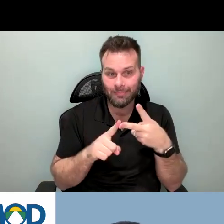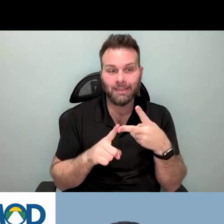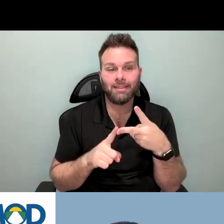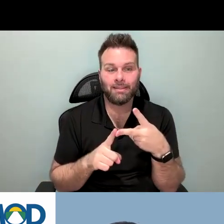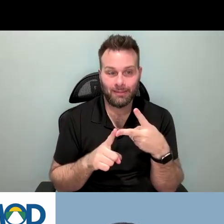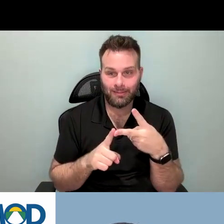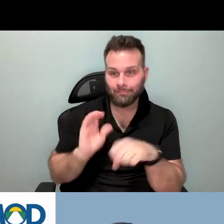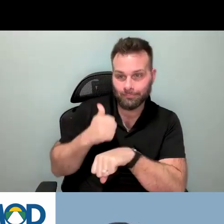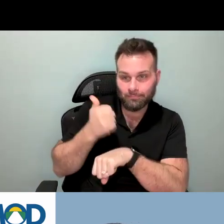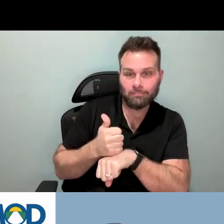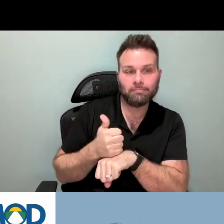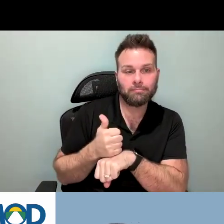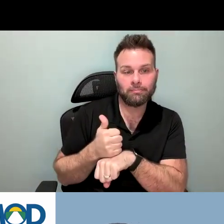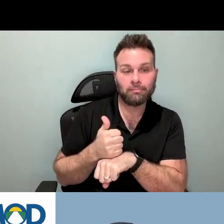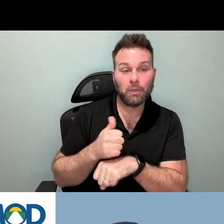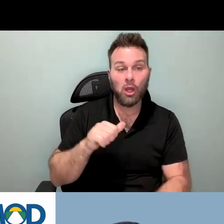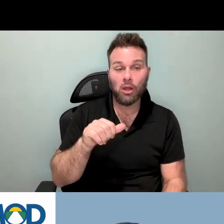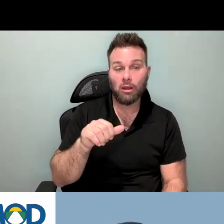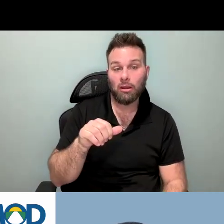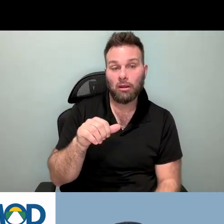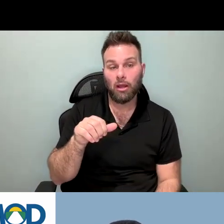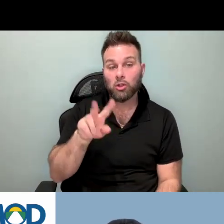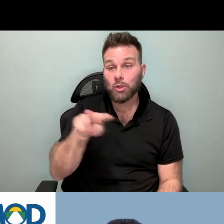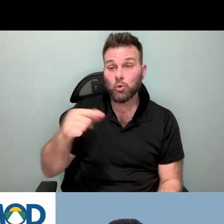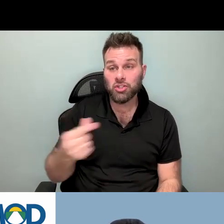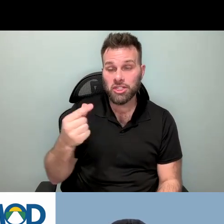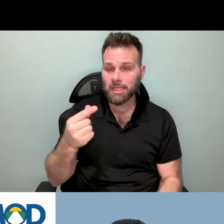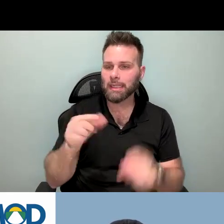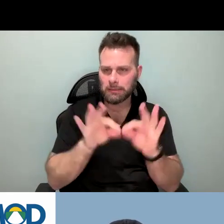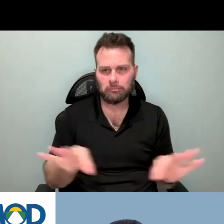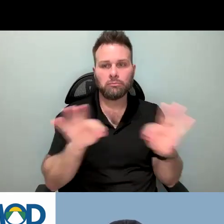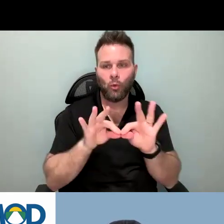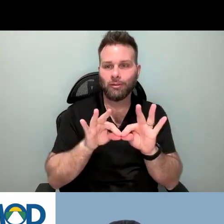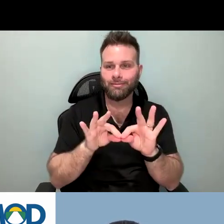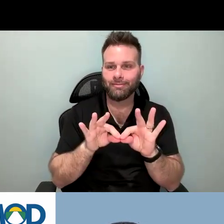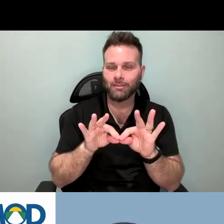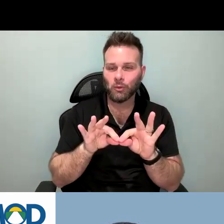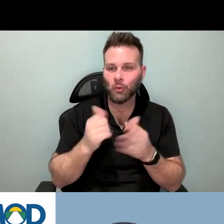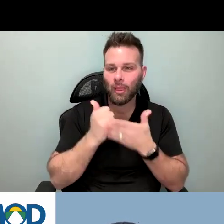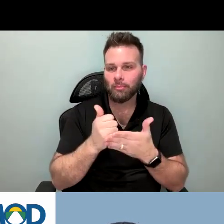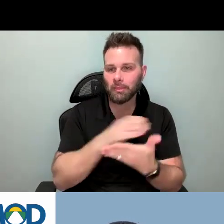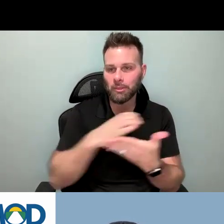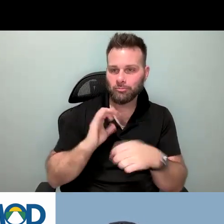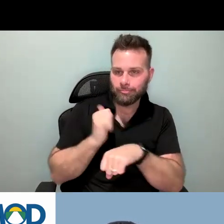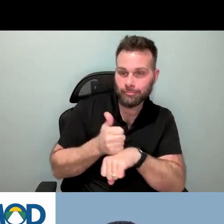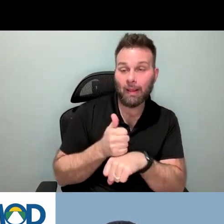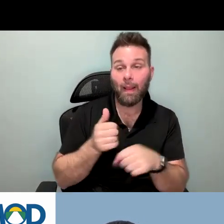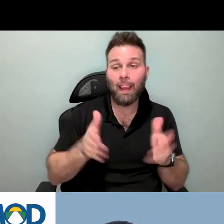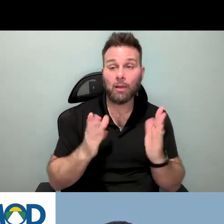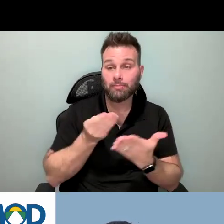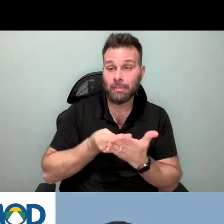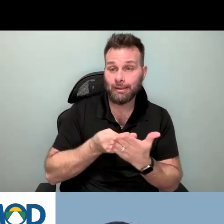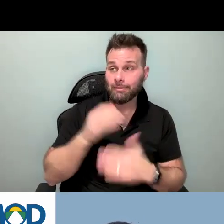22G, and 22G provides a key funding mechanism for commissions. This law allows funds collected